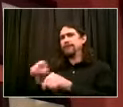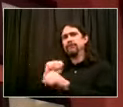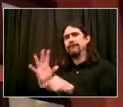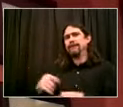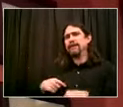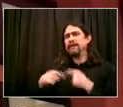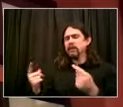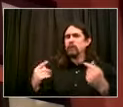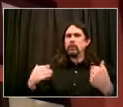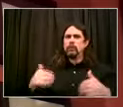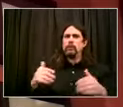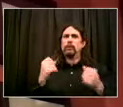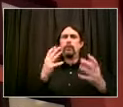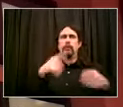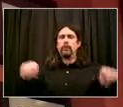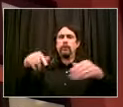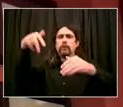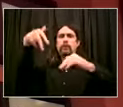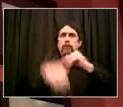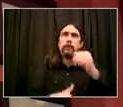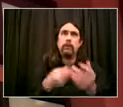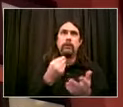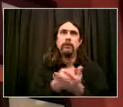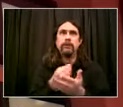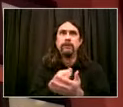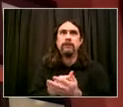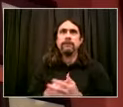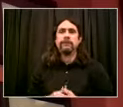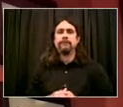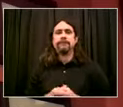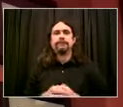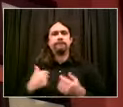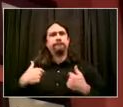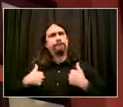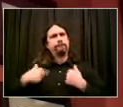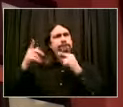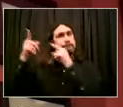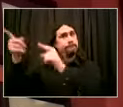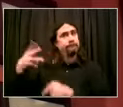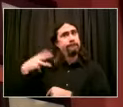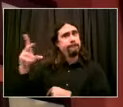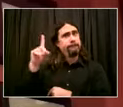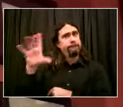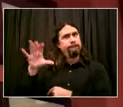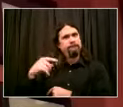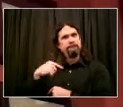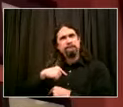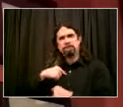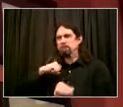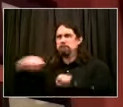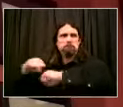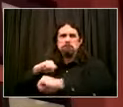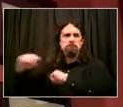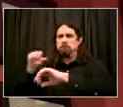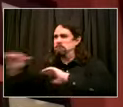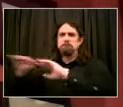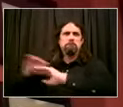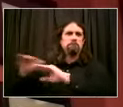this project back into the limelight where we need it to be, so these jobs will continue.